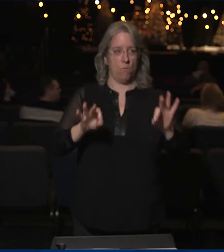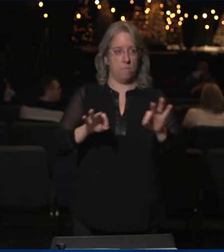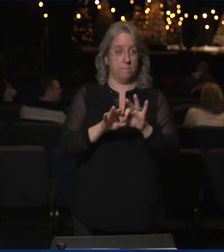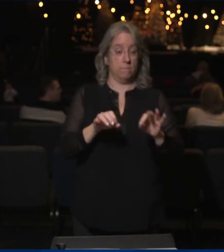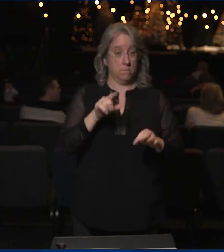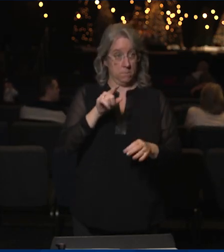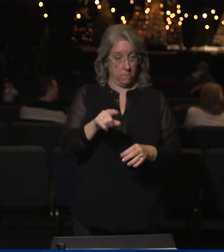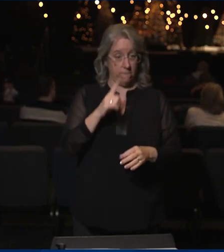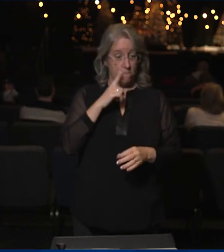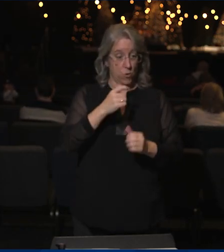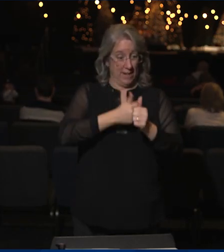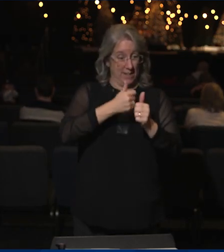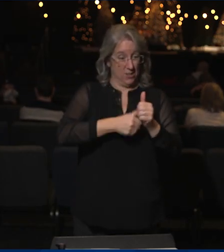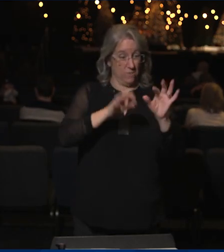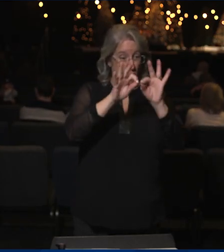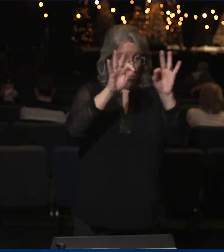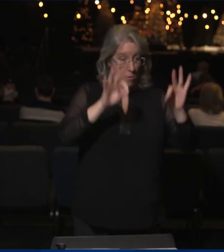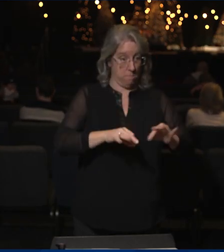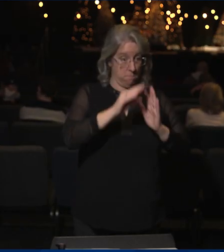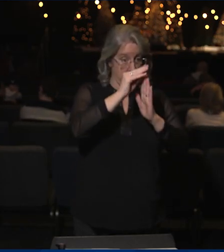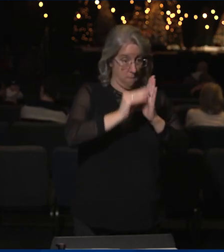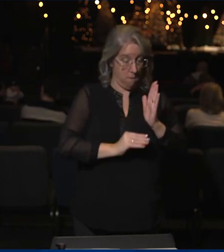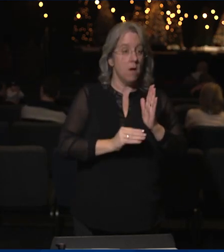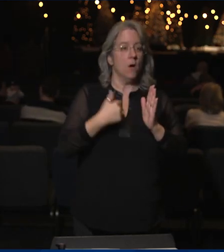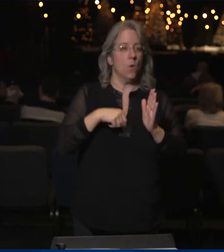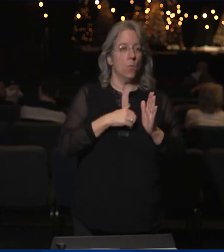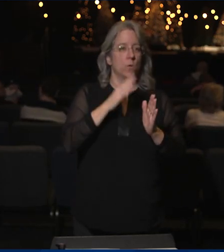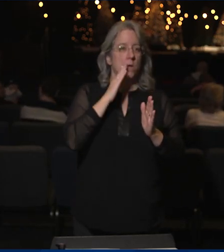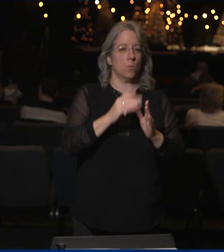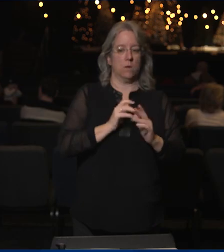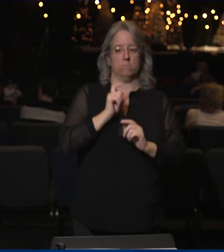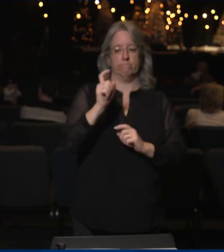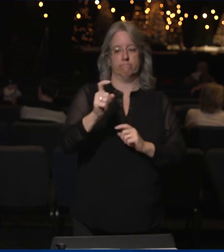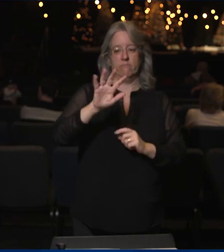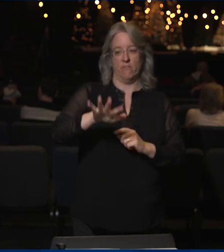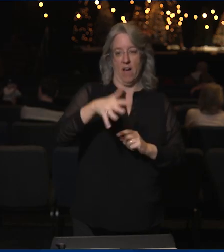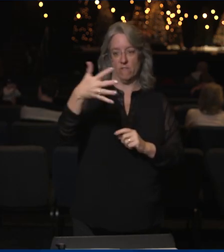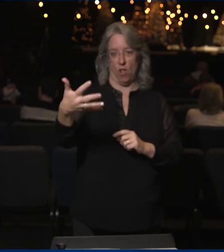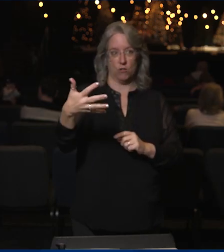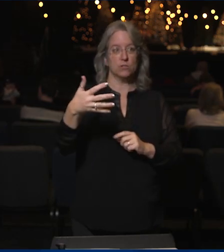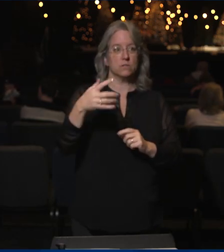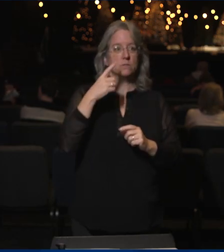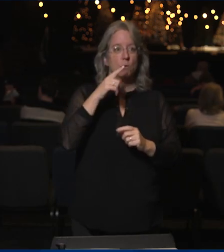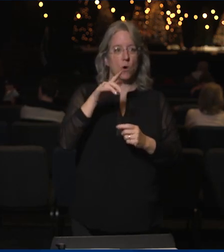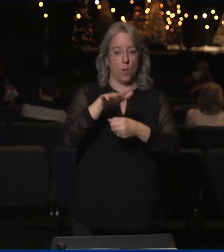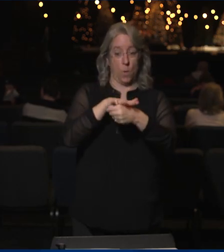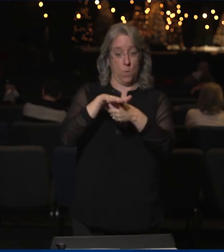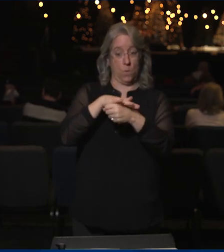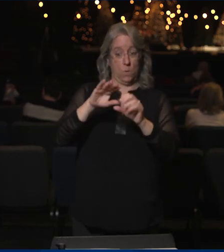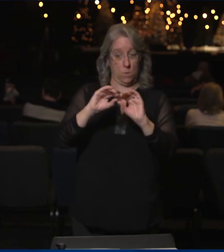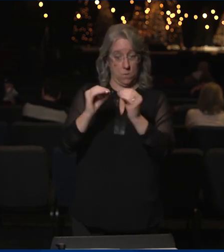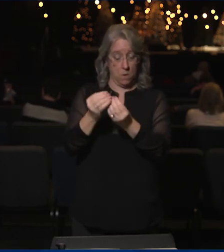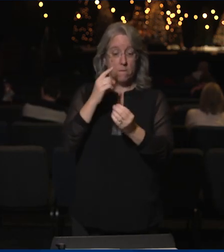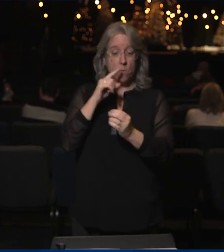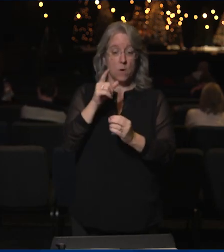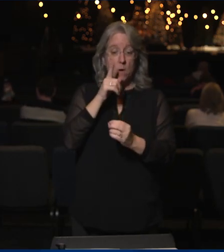every form that you fill out, we'll be donating $5 on your behalf to a local organization that are reaching out to people who are in need of